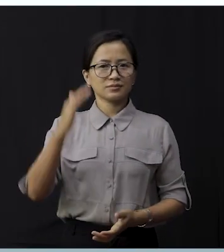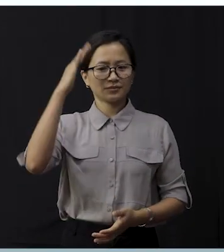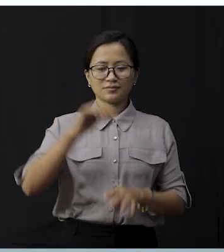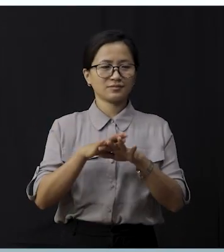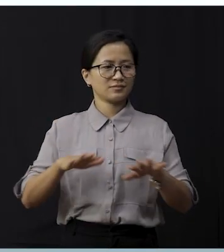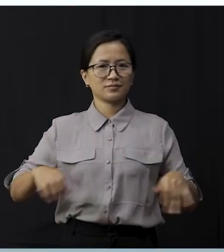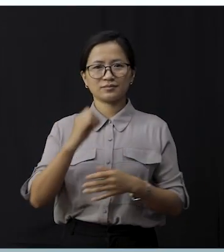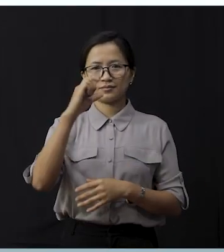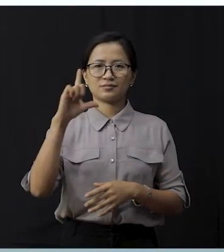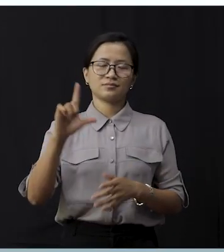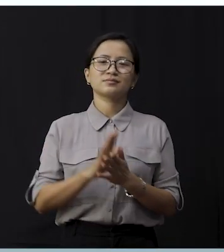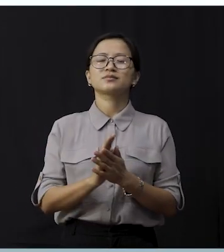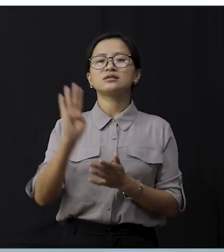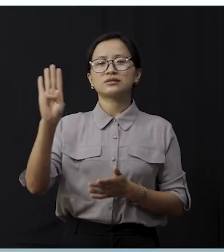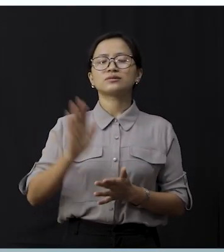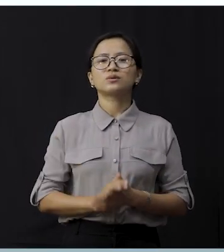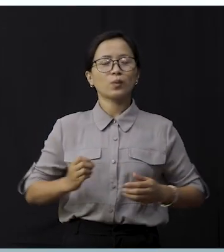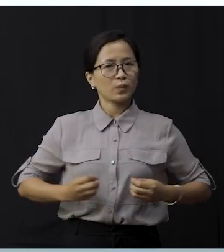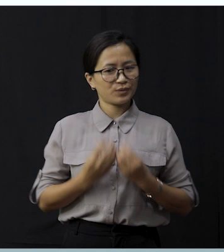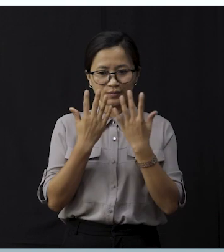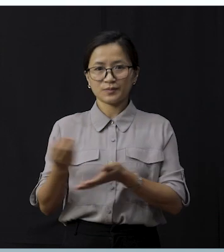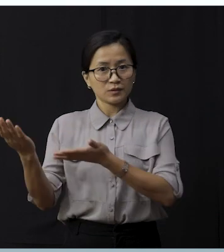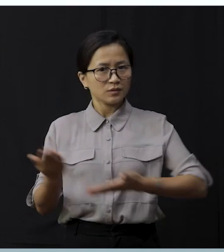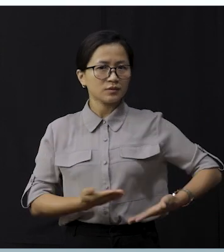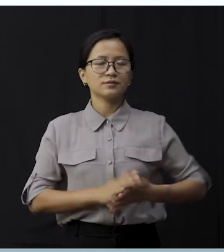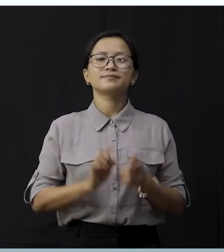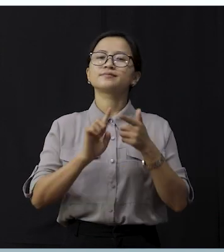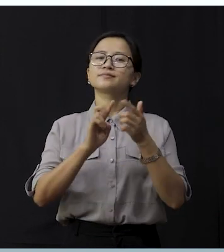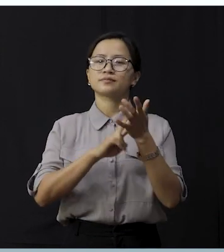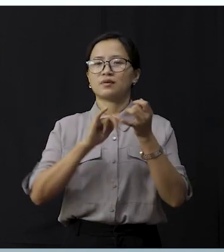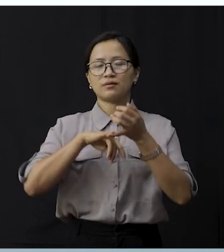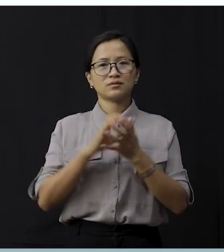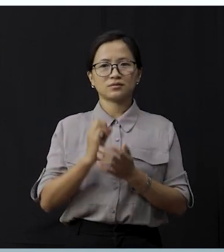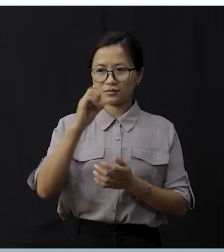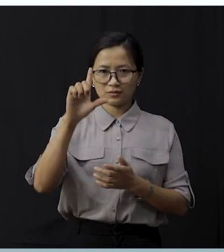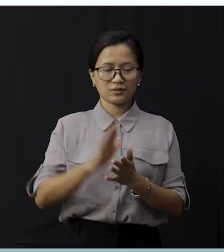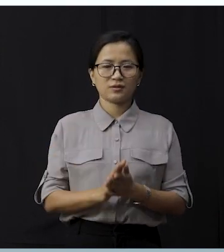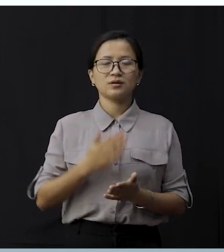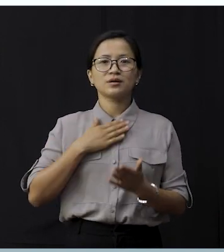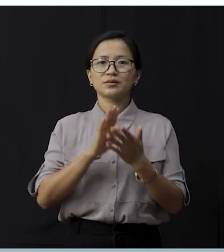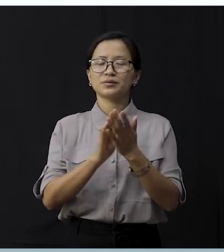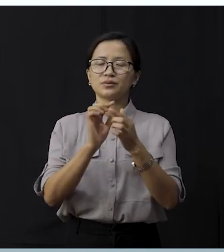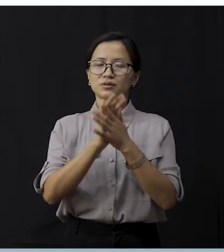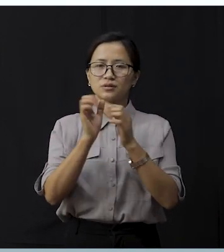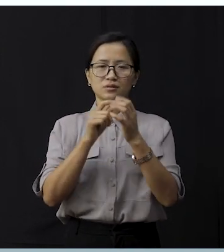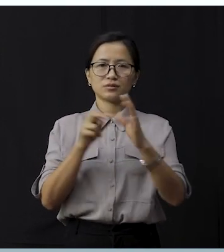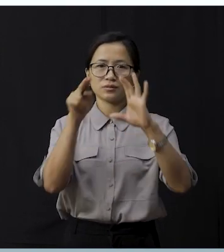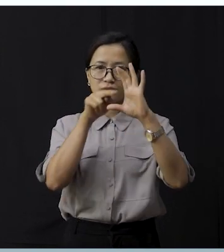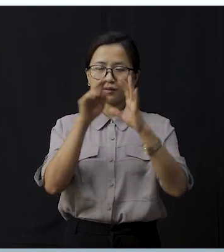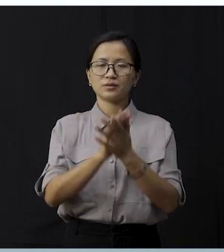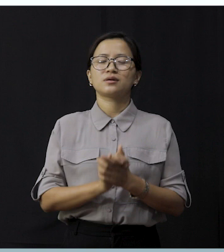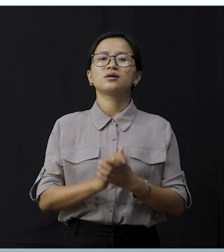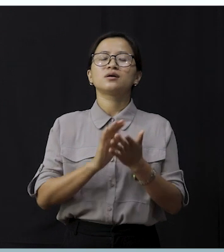Hello, students of class 4. A warm welcome to you all to EVS class. Well, I am your tele-radio tutor,